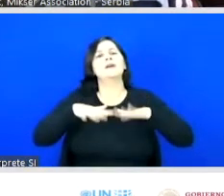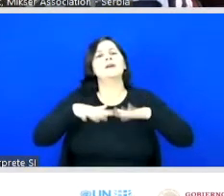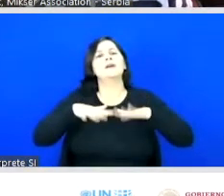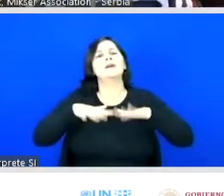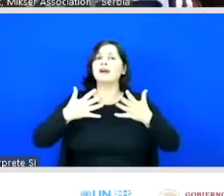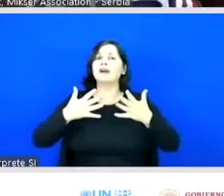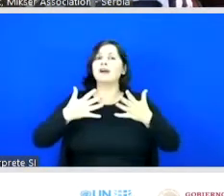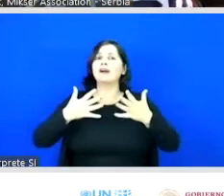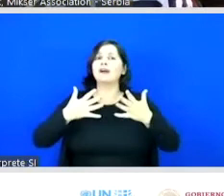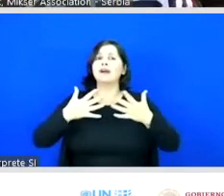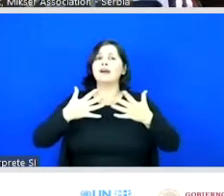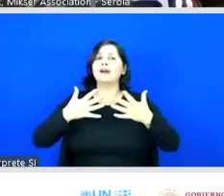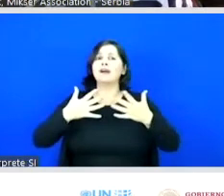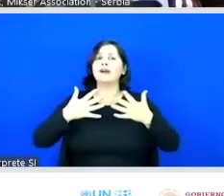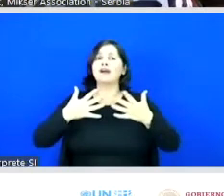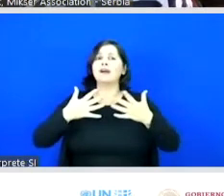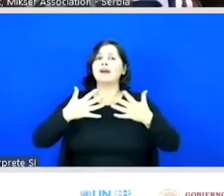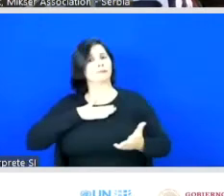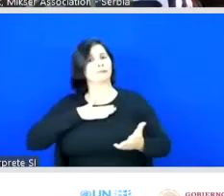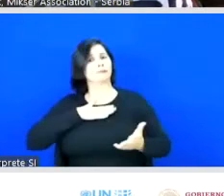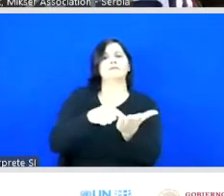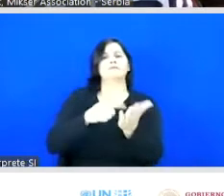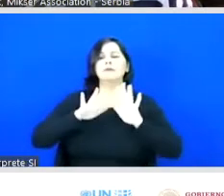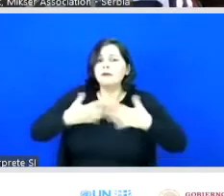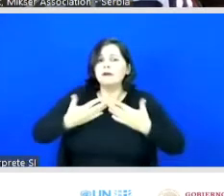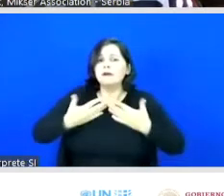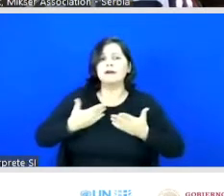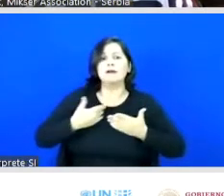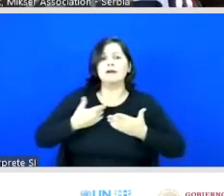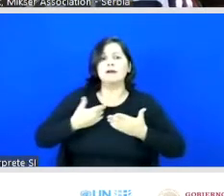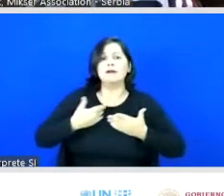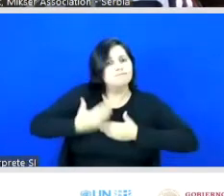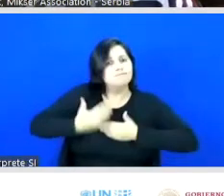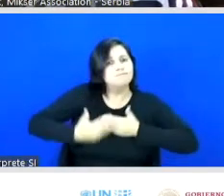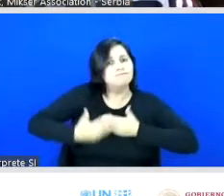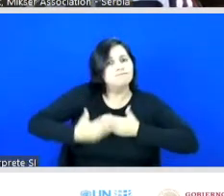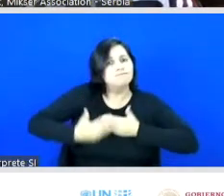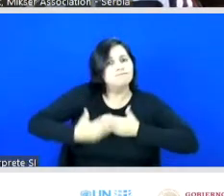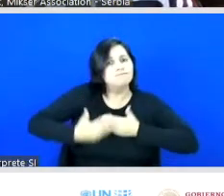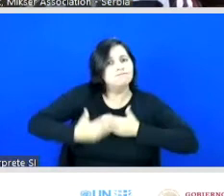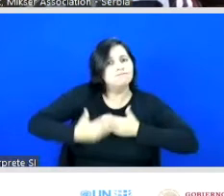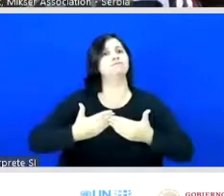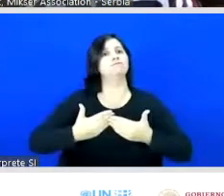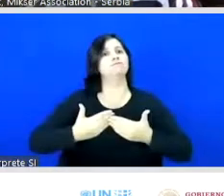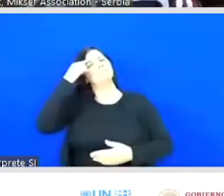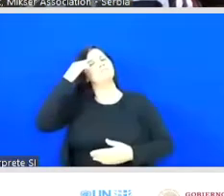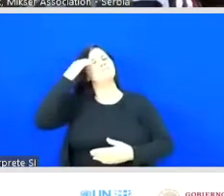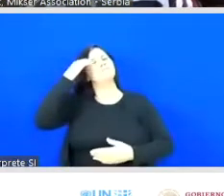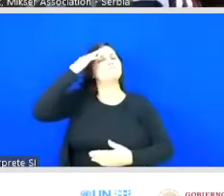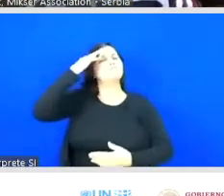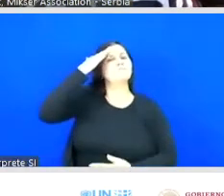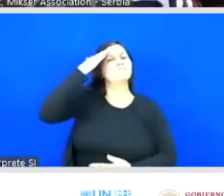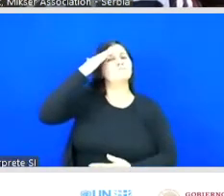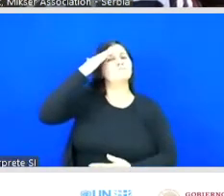wouldn't have been taken. Right now, today, after now, all of these ideas that have been brought forward, what can we do? Who do we need